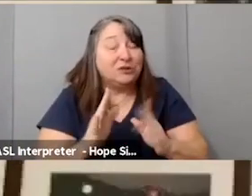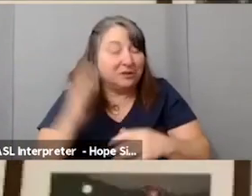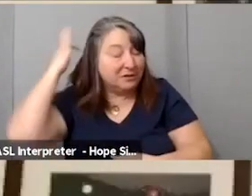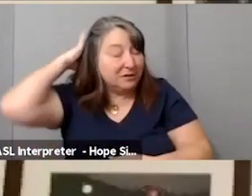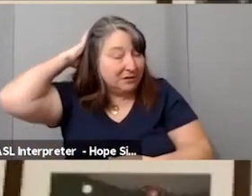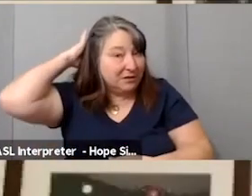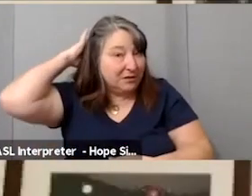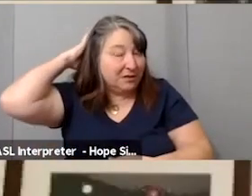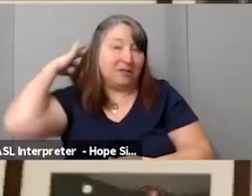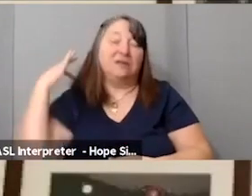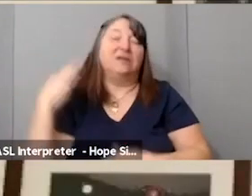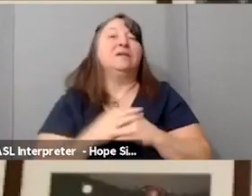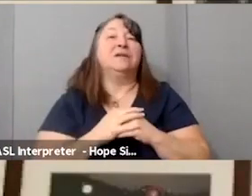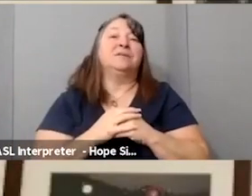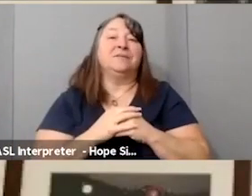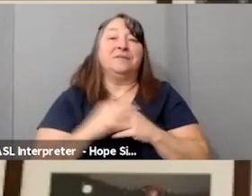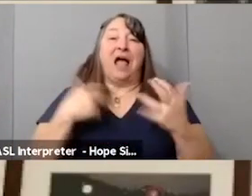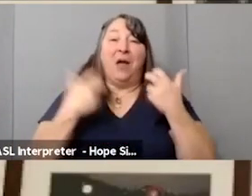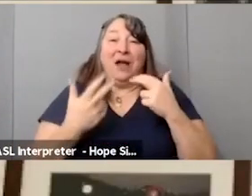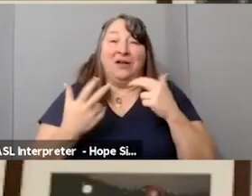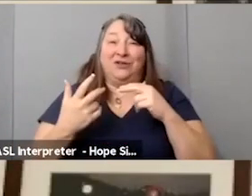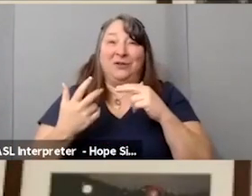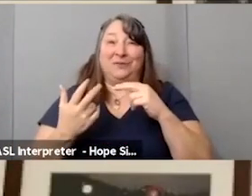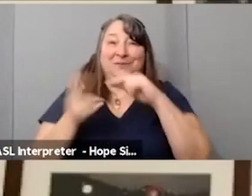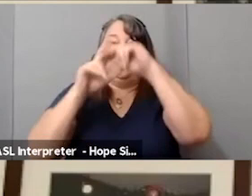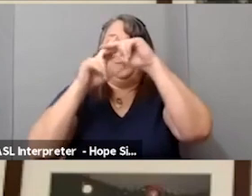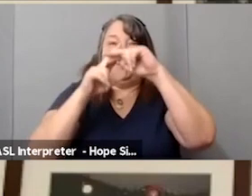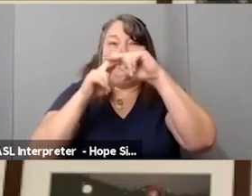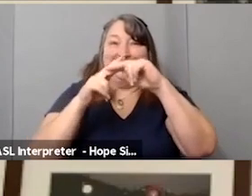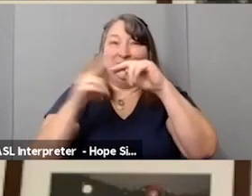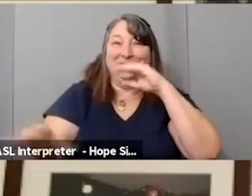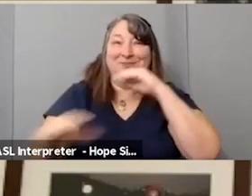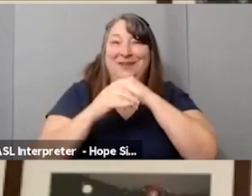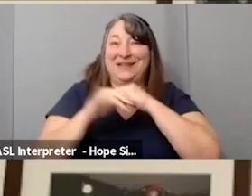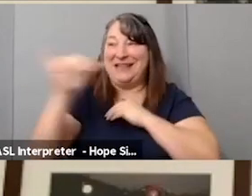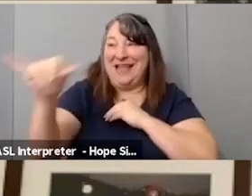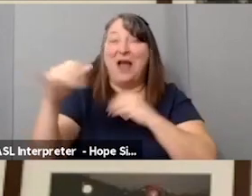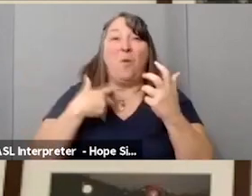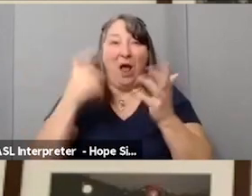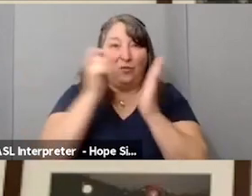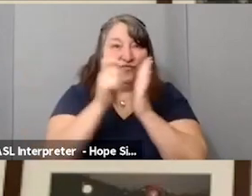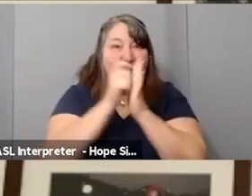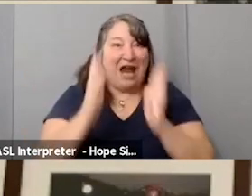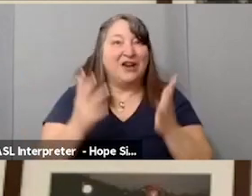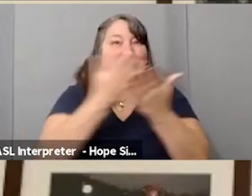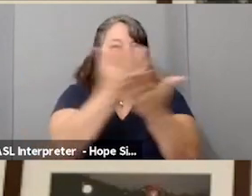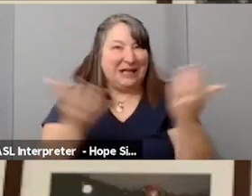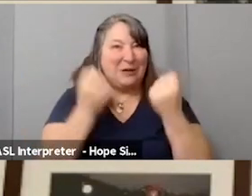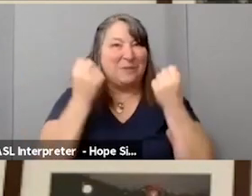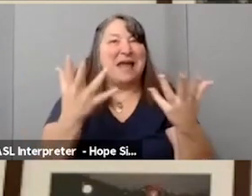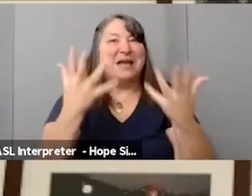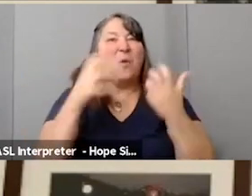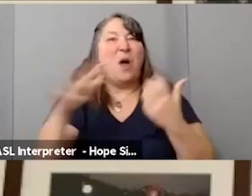build on that a little bit more, because we obviously have a lot of writers, here who are trying to get their stories